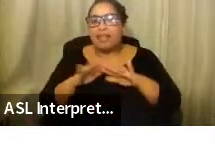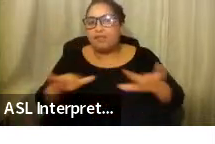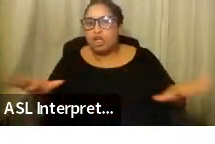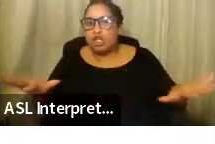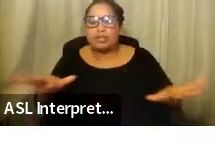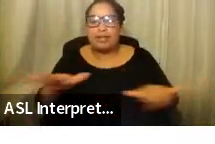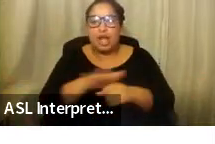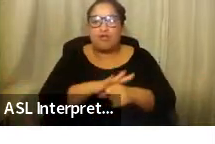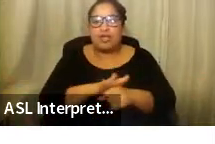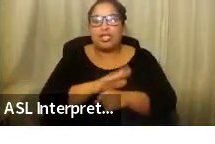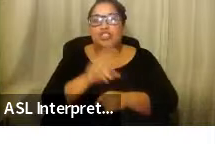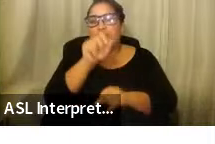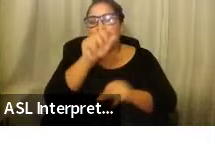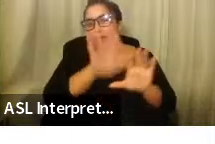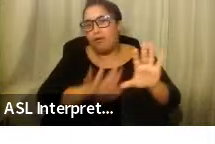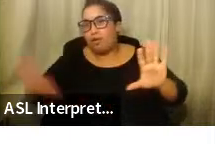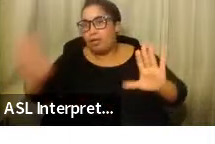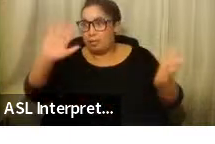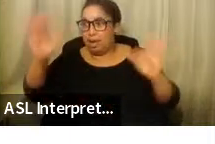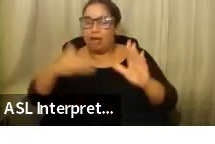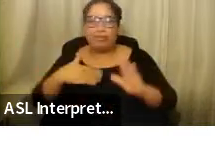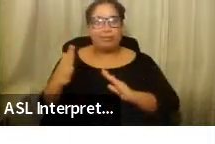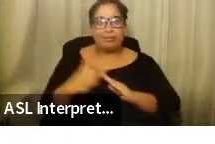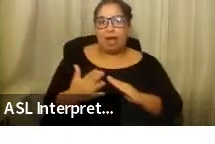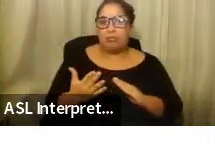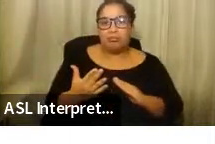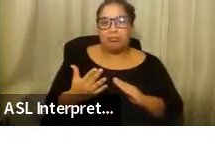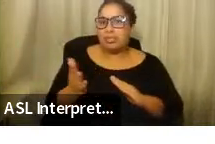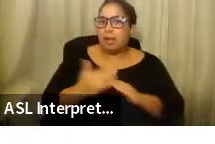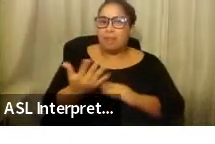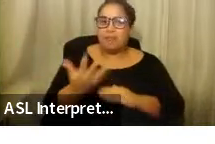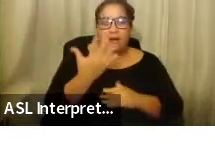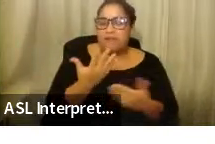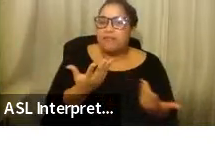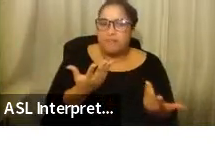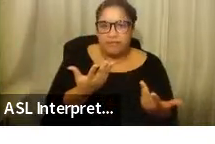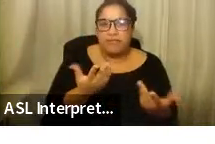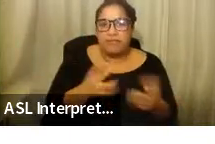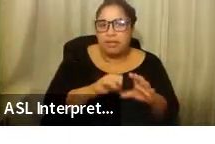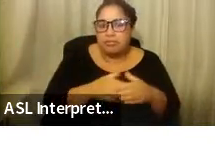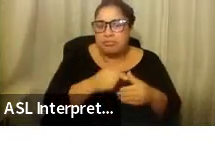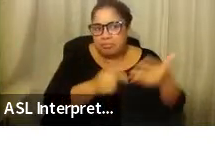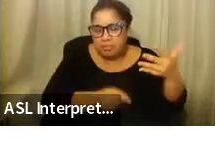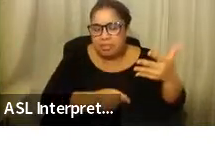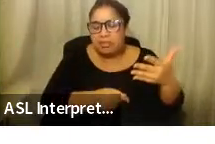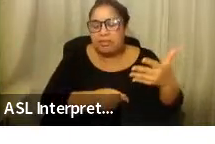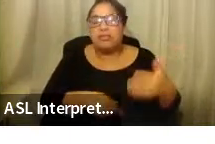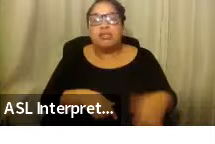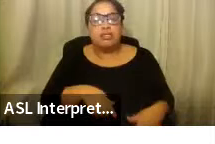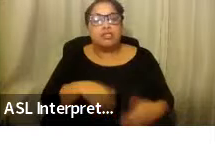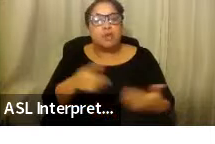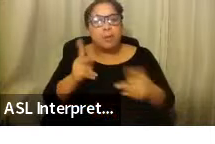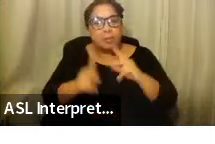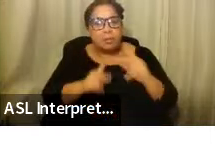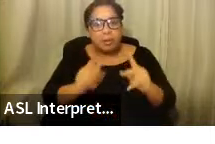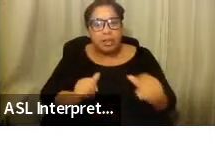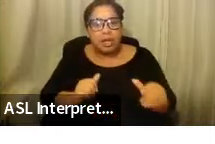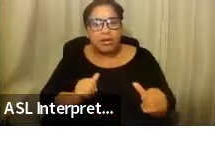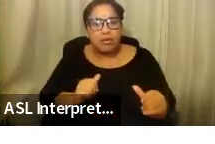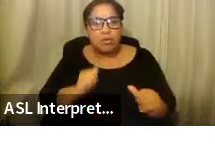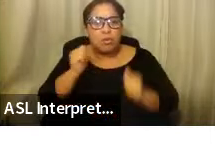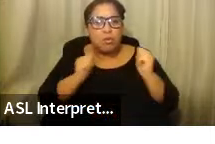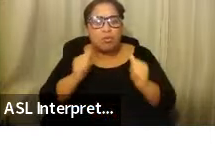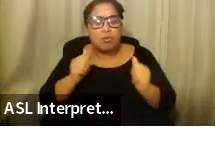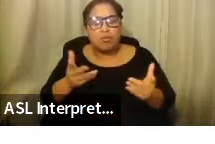in the country, right? But because of our leadership and because people really are passionate about meeting people where they are, I'm